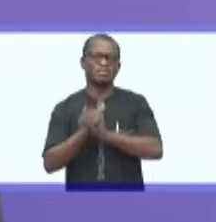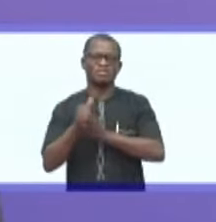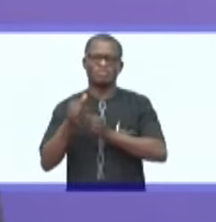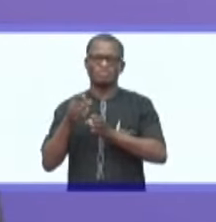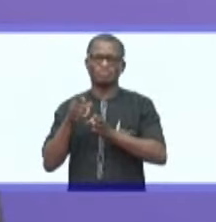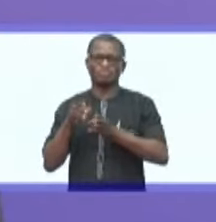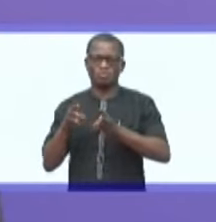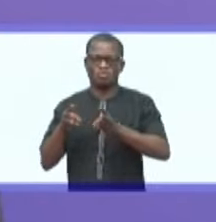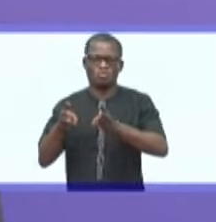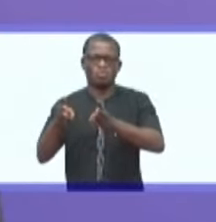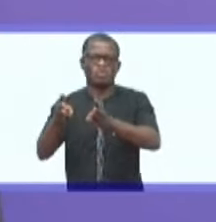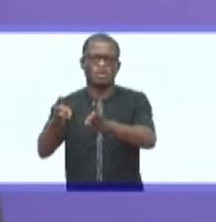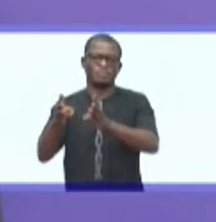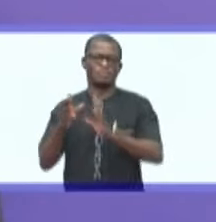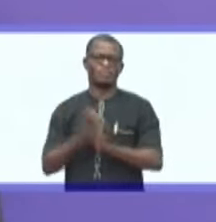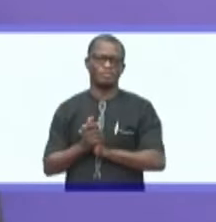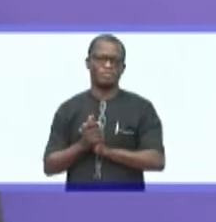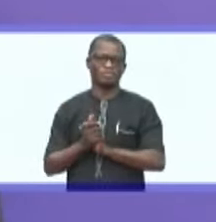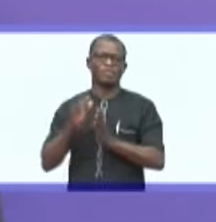direction. It was